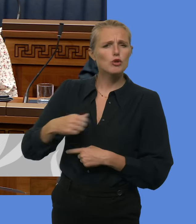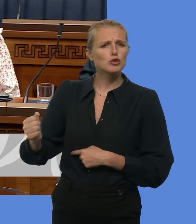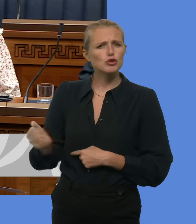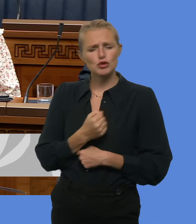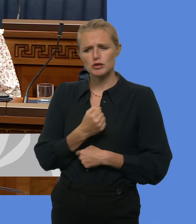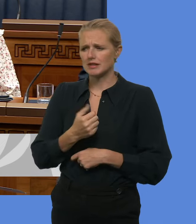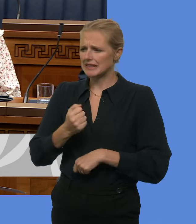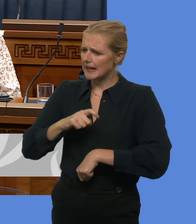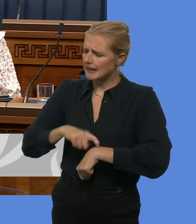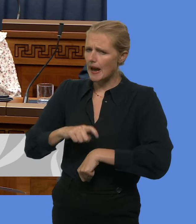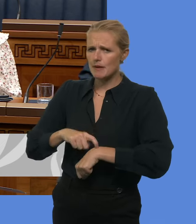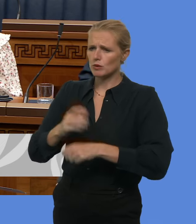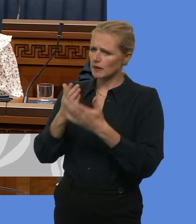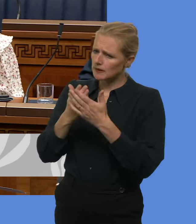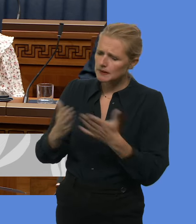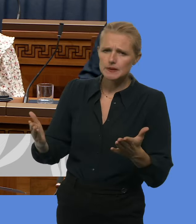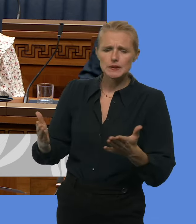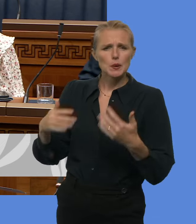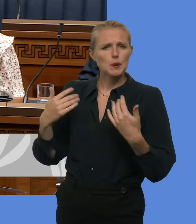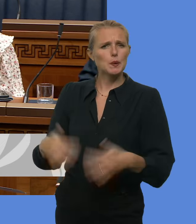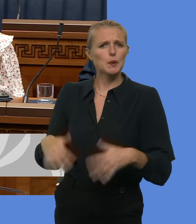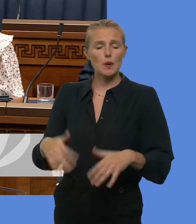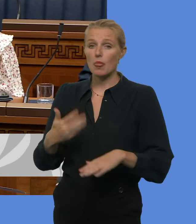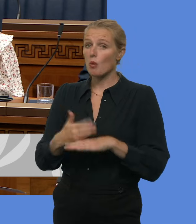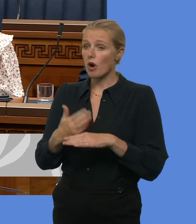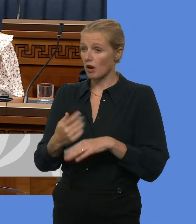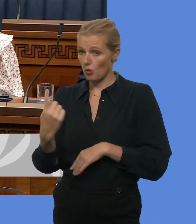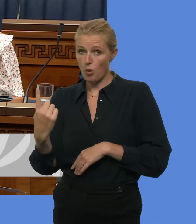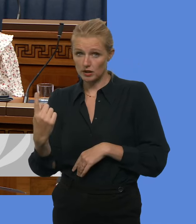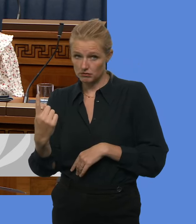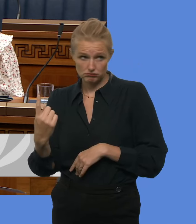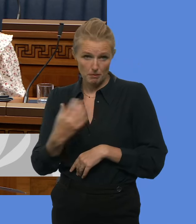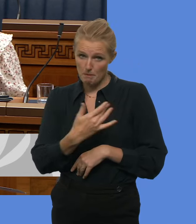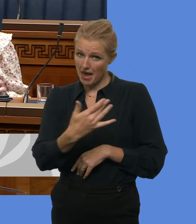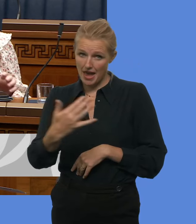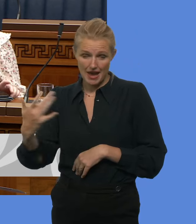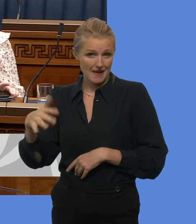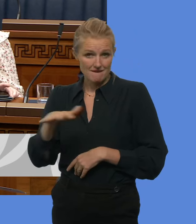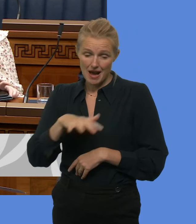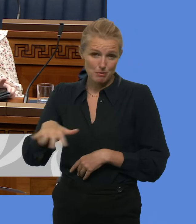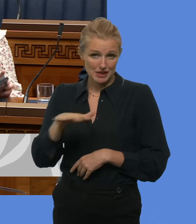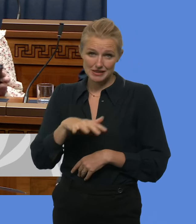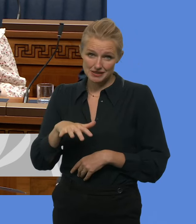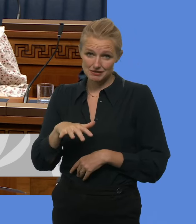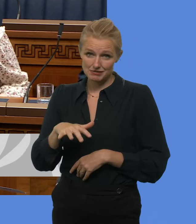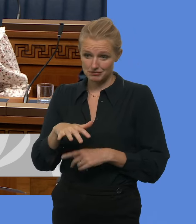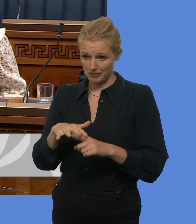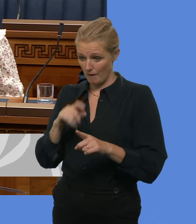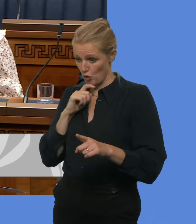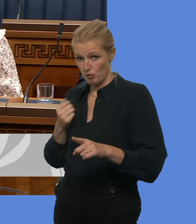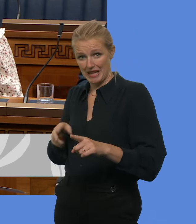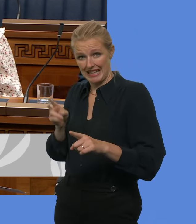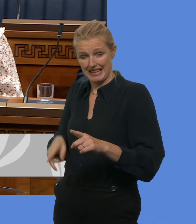pay tribute to the incredible work that so many families of those